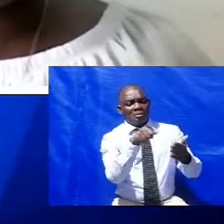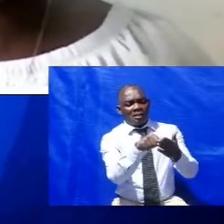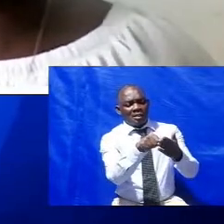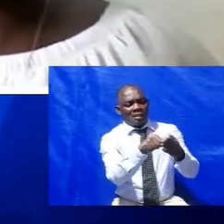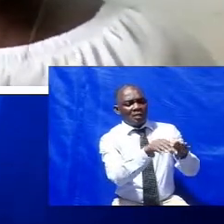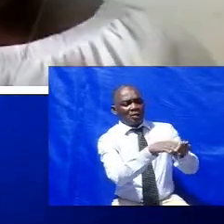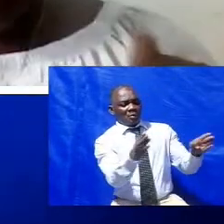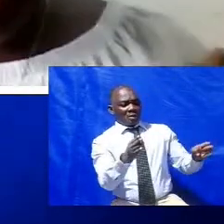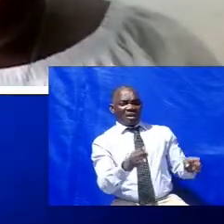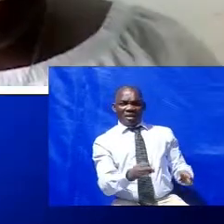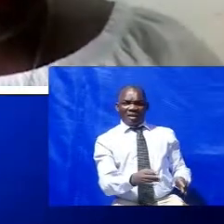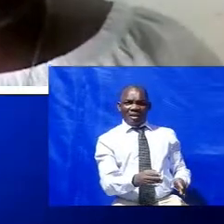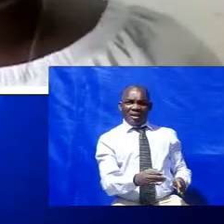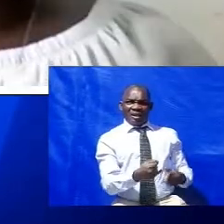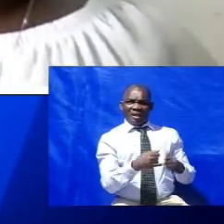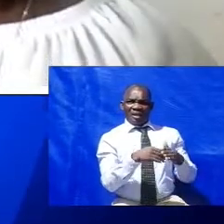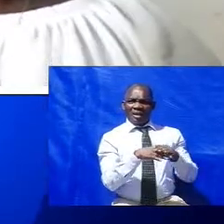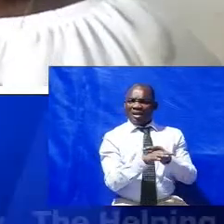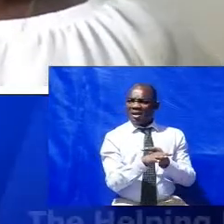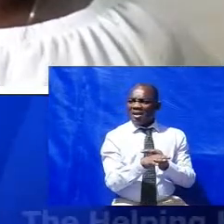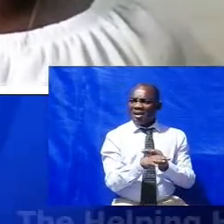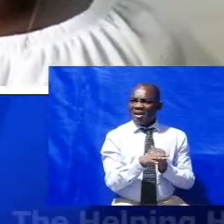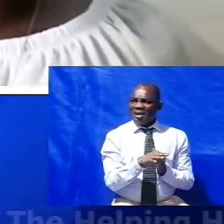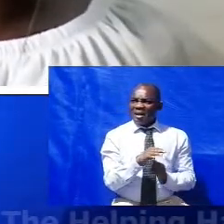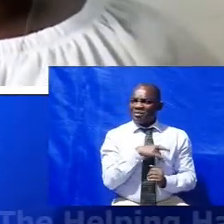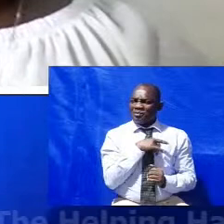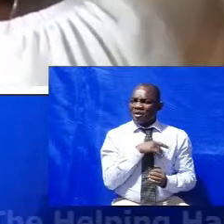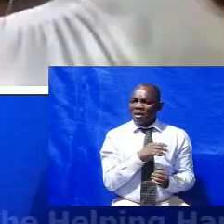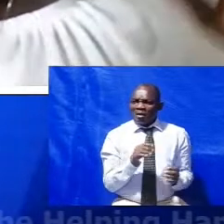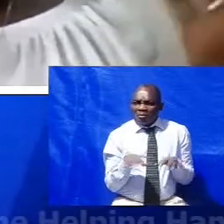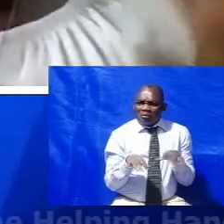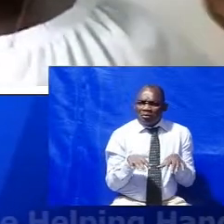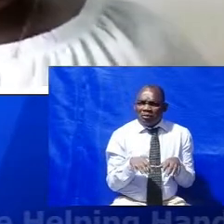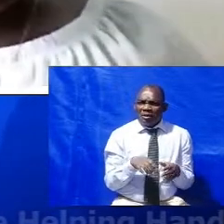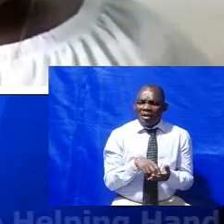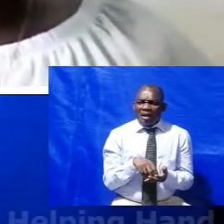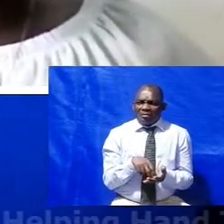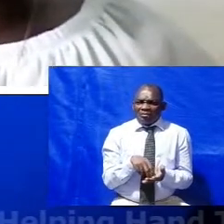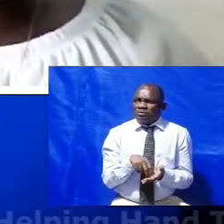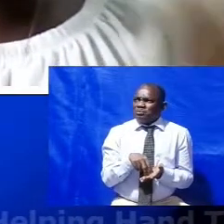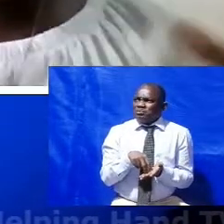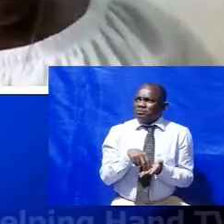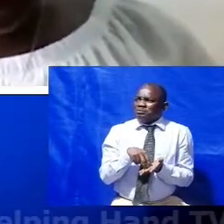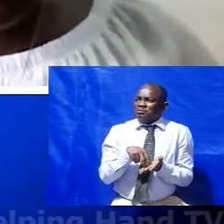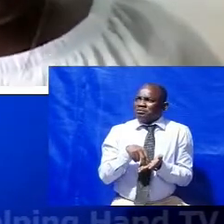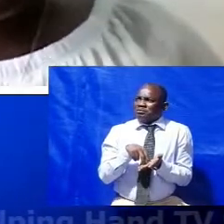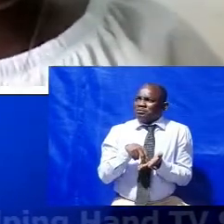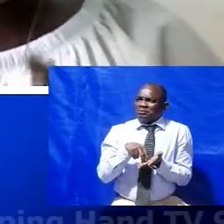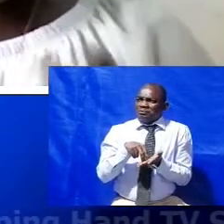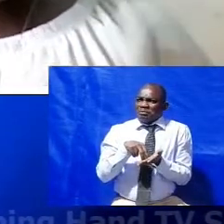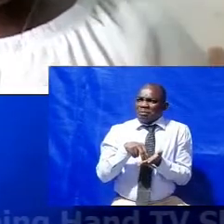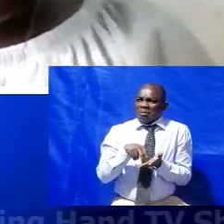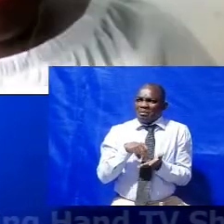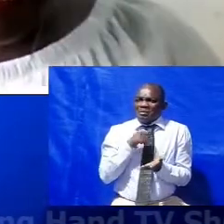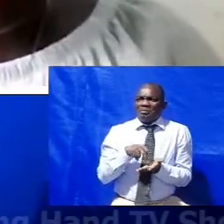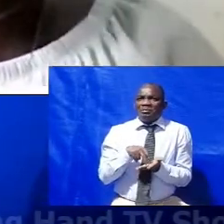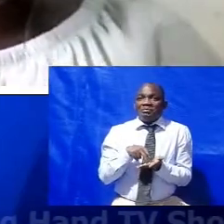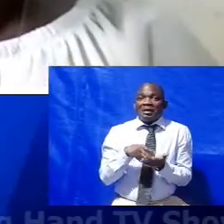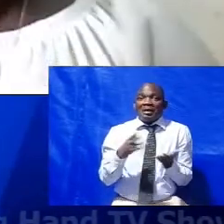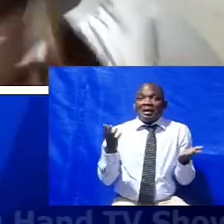was teaching me. Then I get inside, and I just feel something is moving. But oh, my God. Oh, my